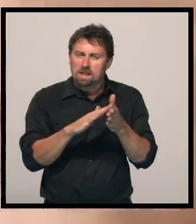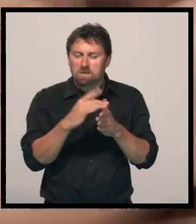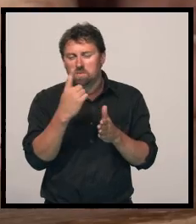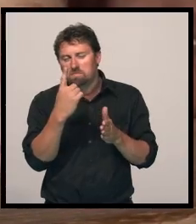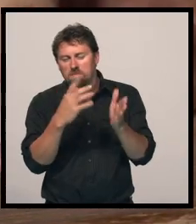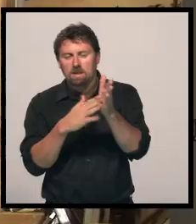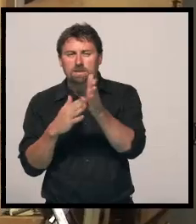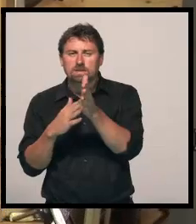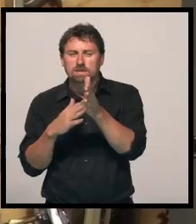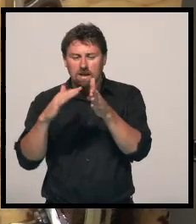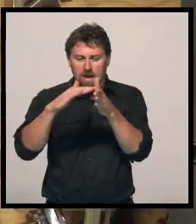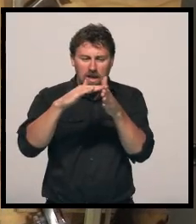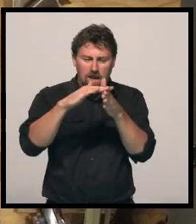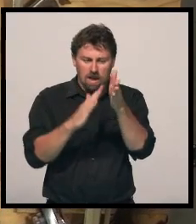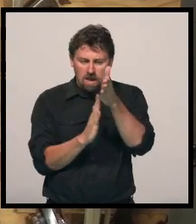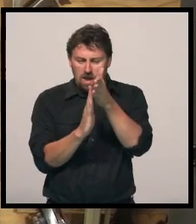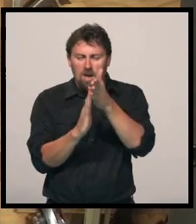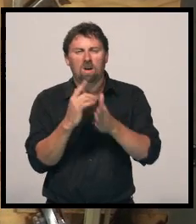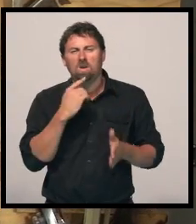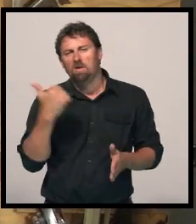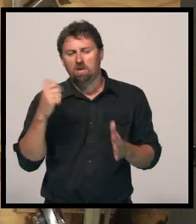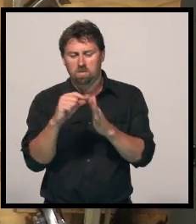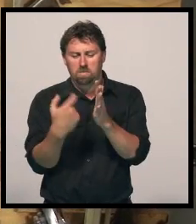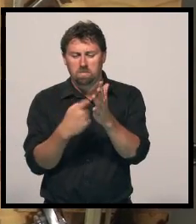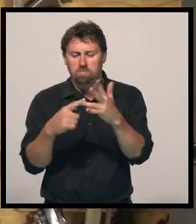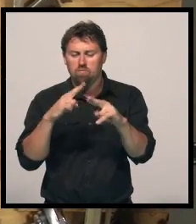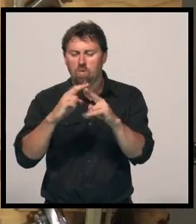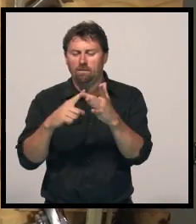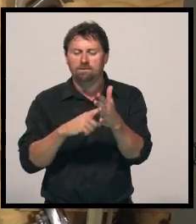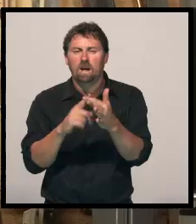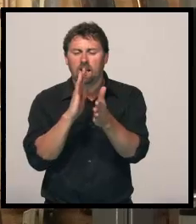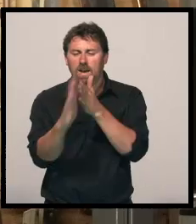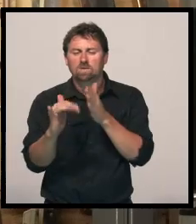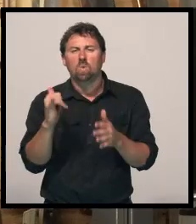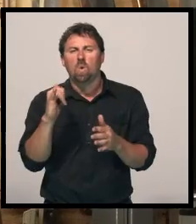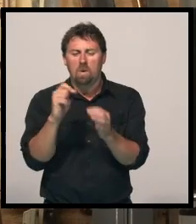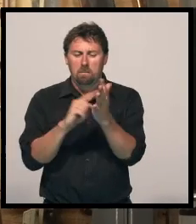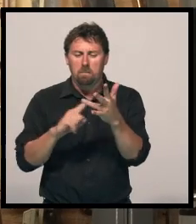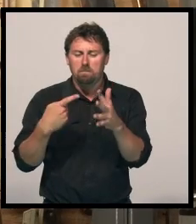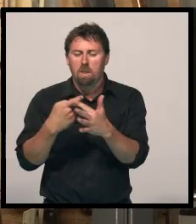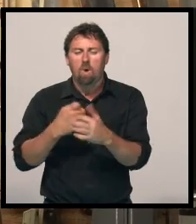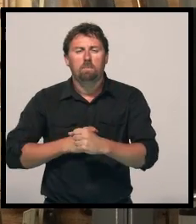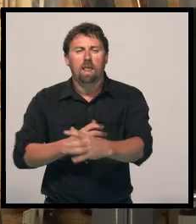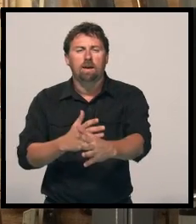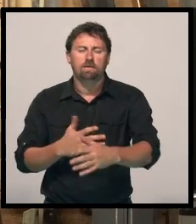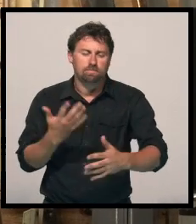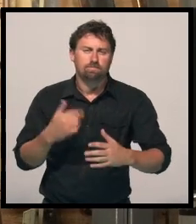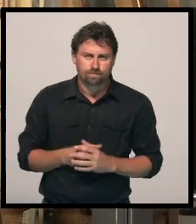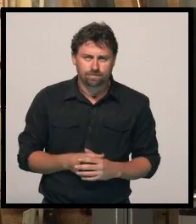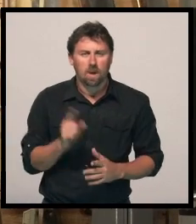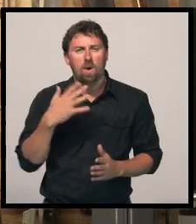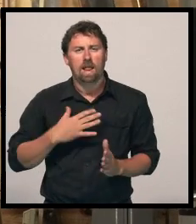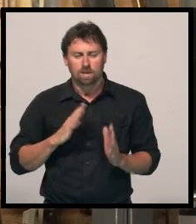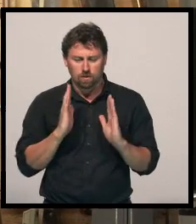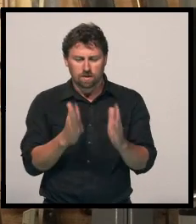on the top and the sides, which we'll clean up with a profile cutter or a block plane later on. Okay, so we've got to cut some miters. Now,